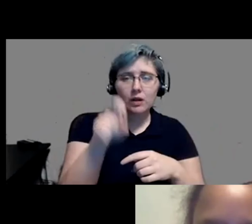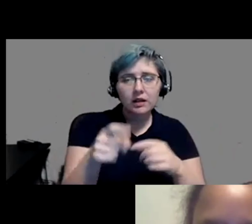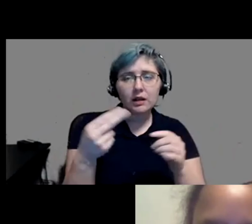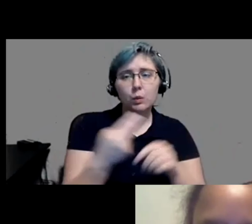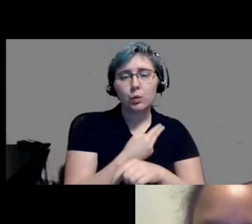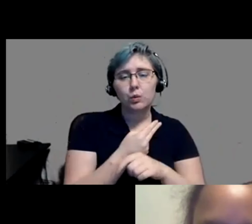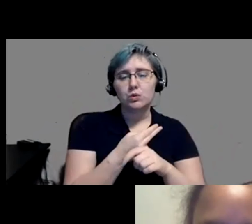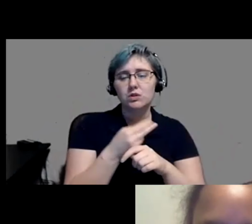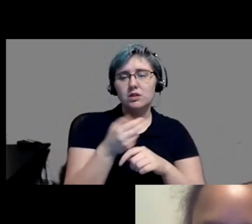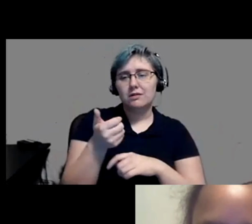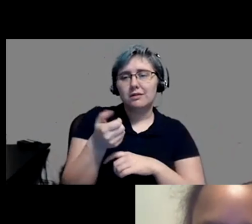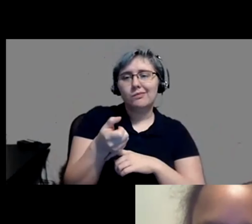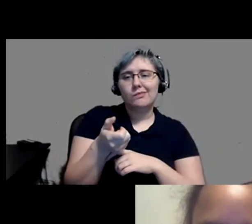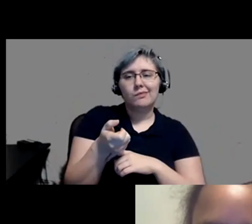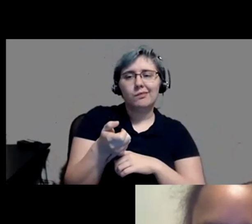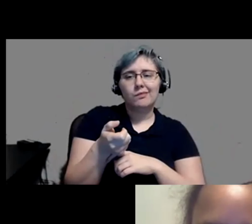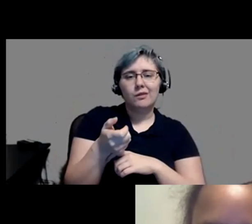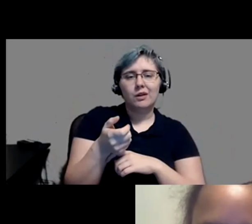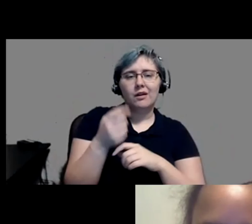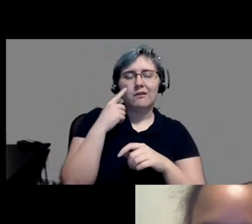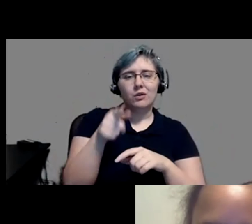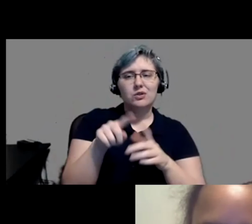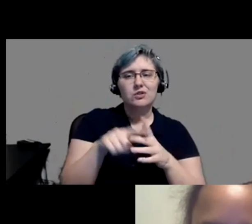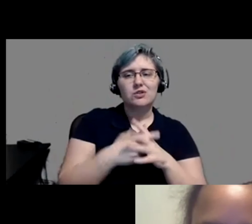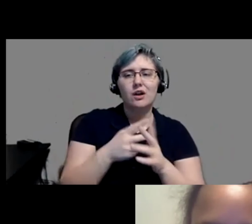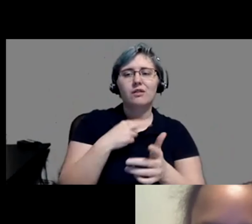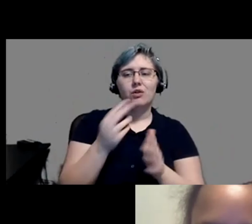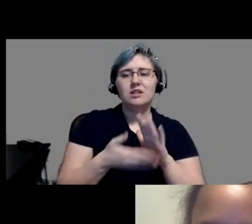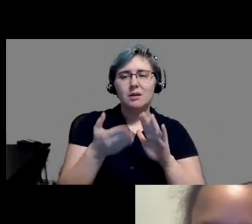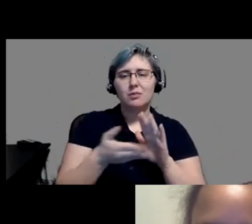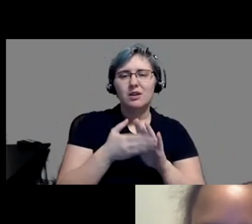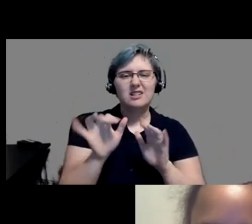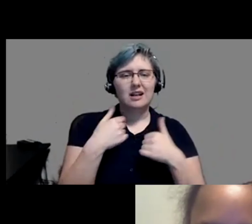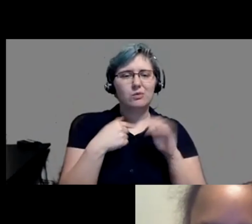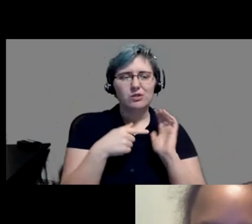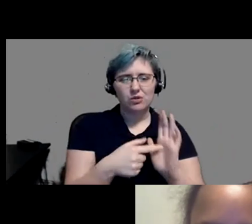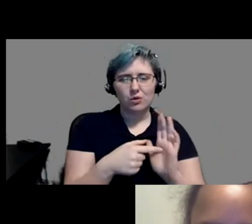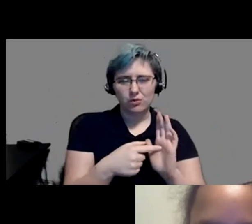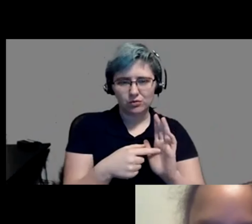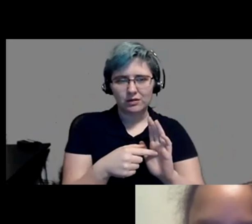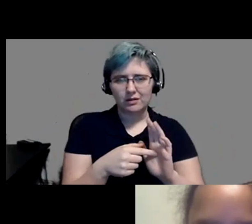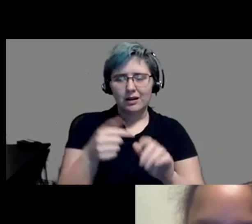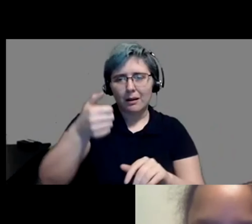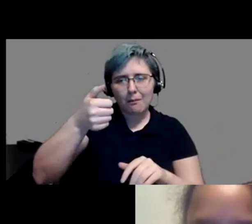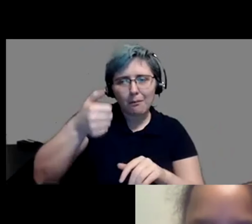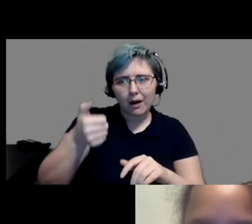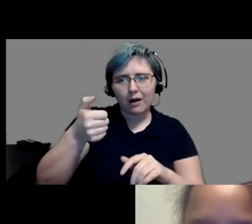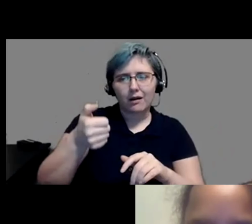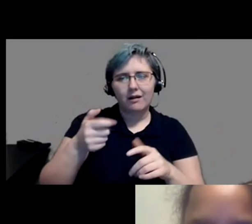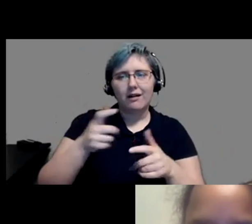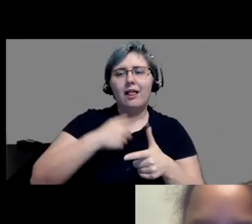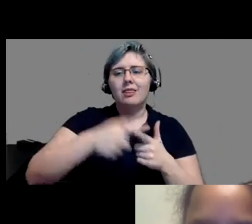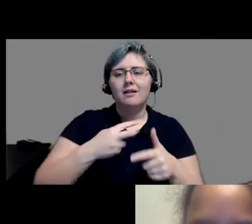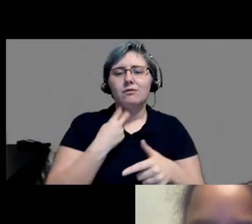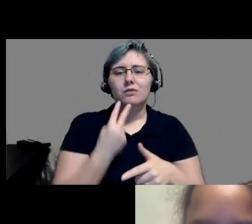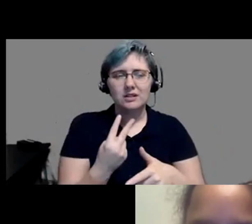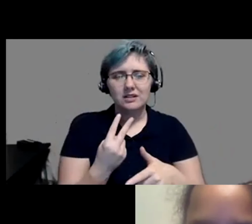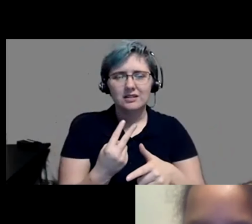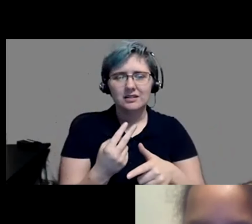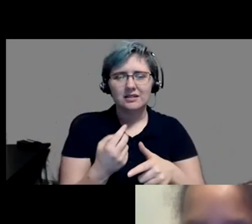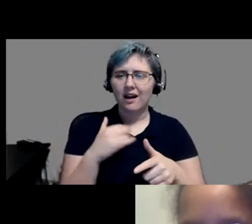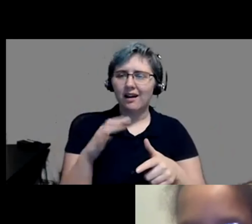the remote in order to voice operate it, like we demonstrated, and you had to press a button on the remote. So I kind